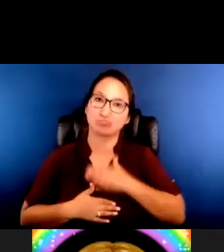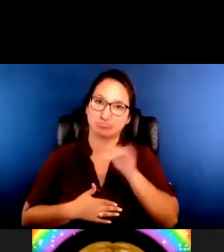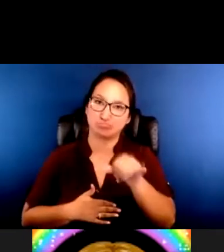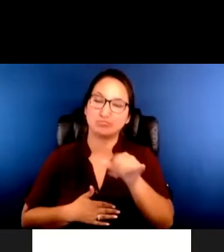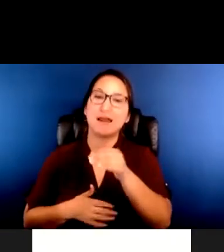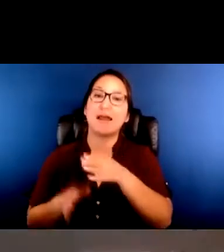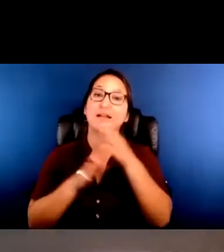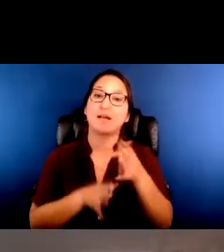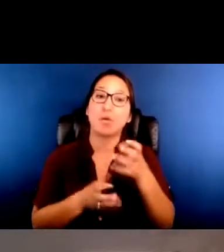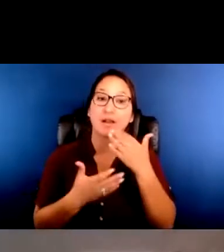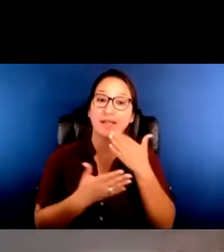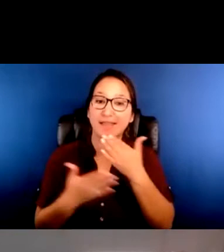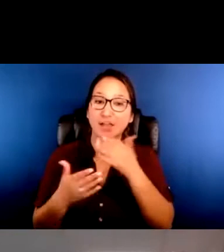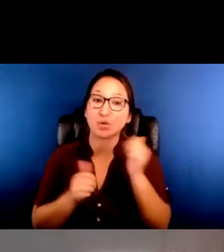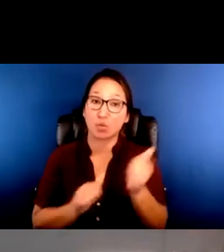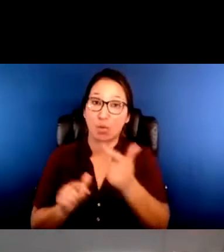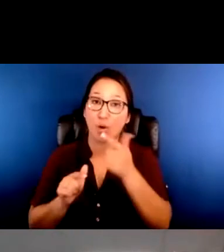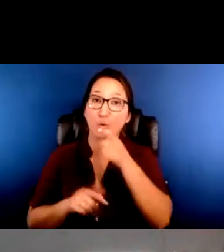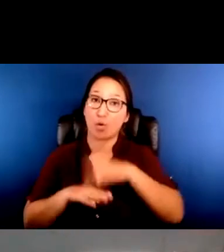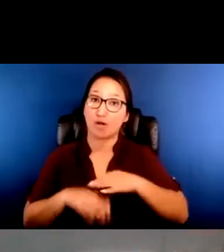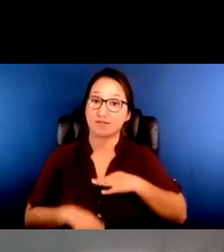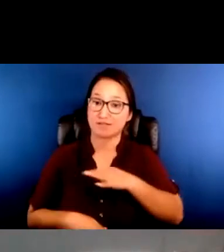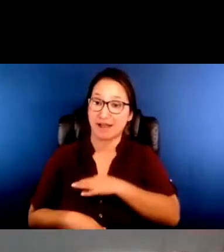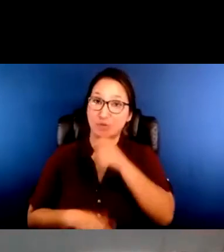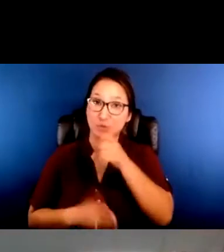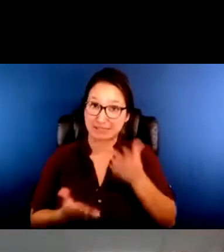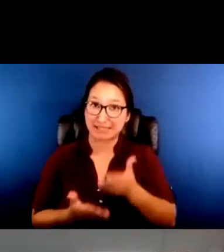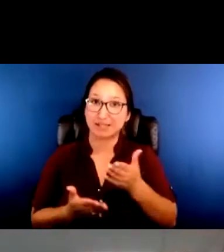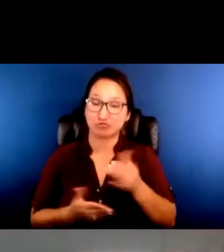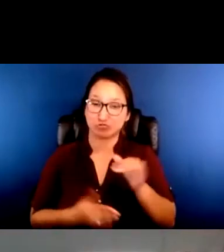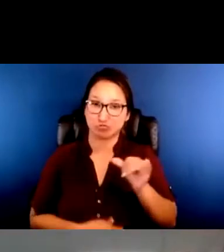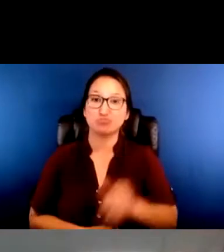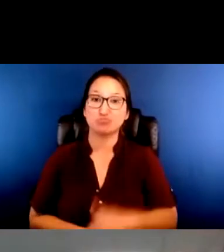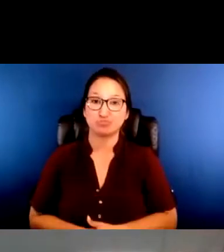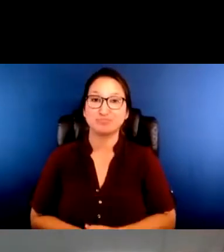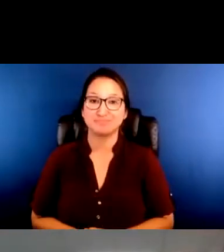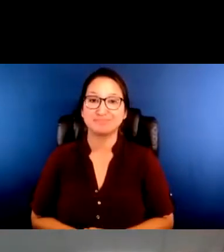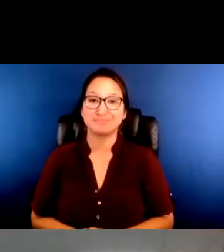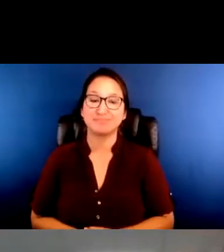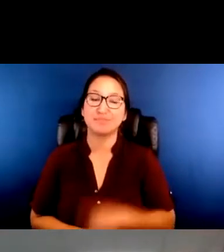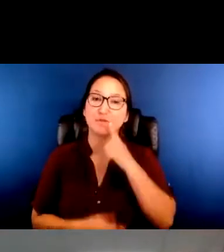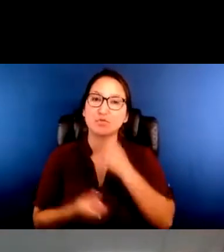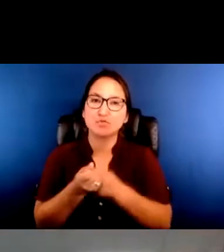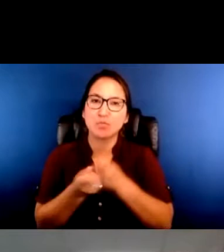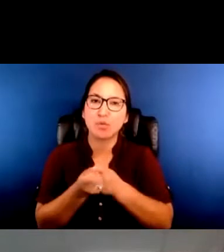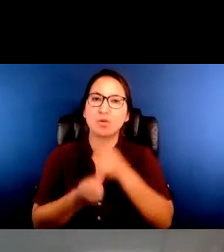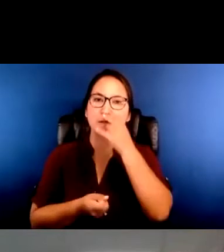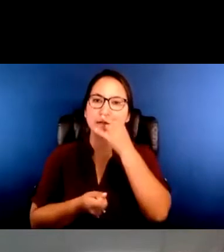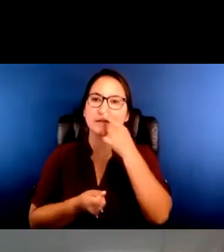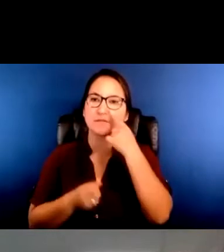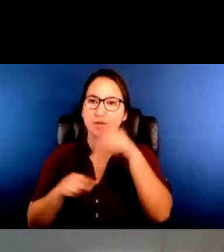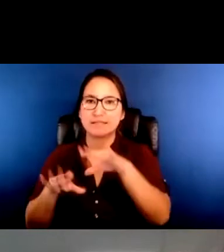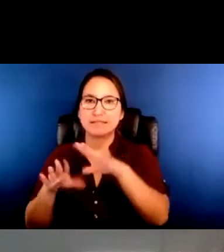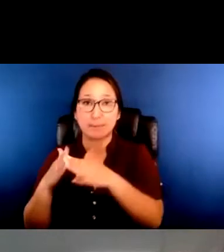you on staff for being here as well to support the kids of this community.